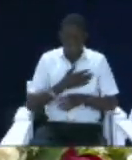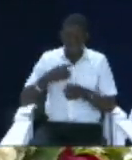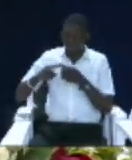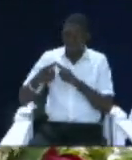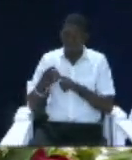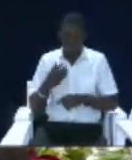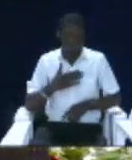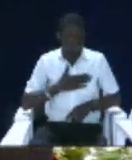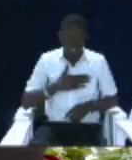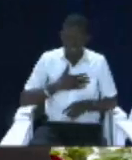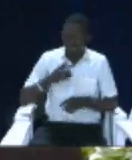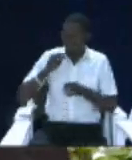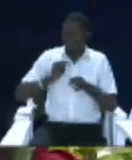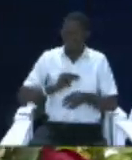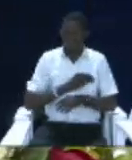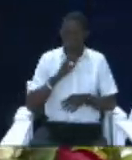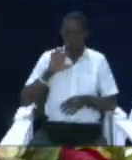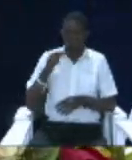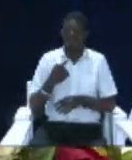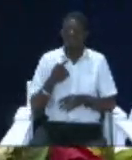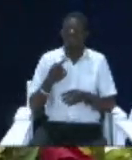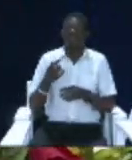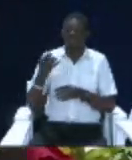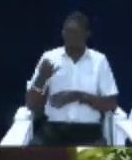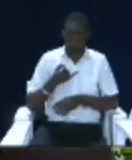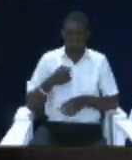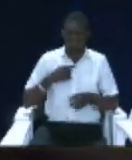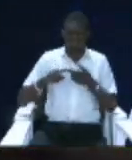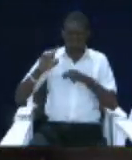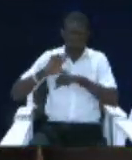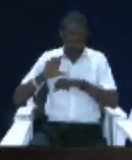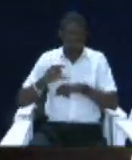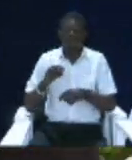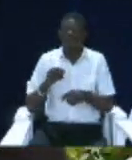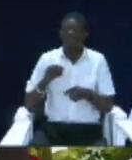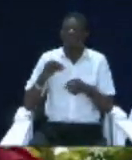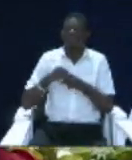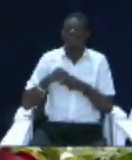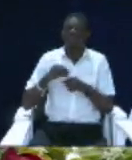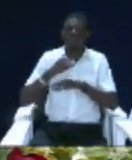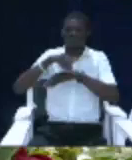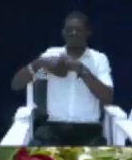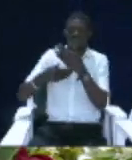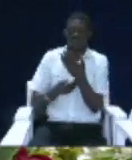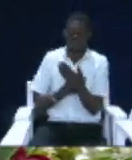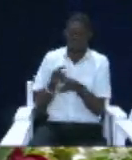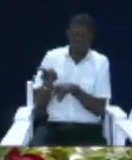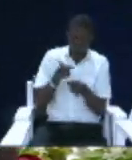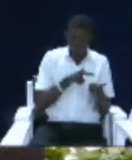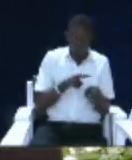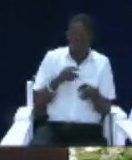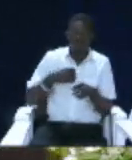of mine, a member of Redeem, invited me to a church, to a night vigil. And I was watching Daddy